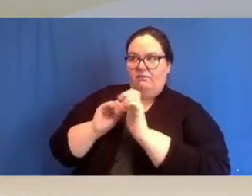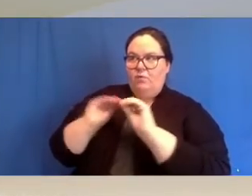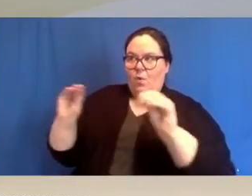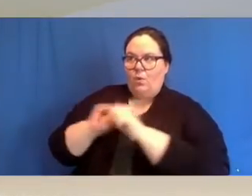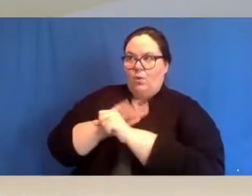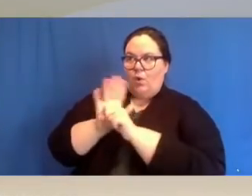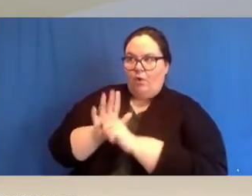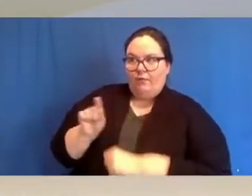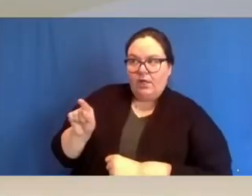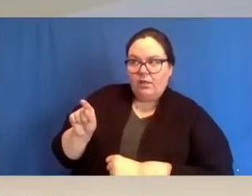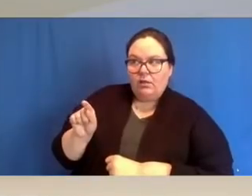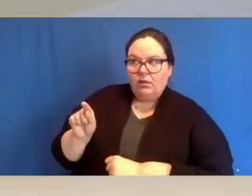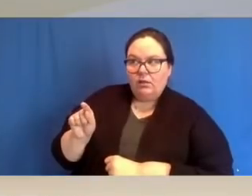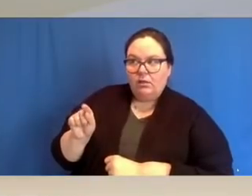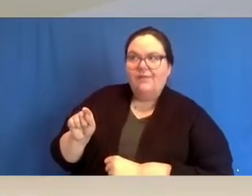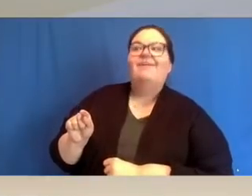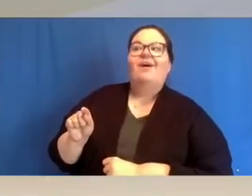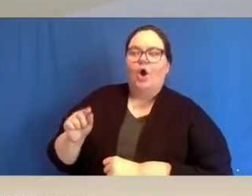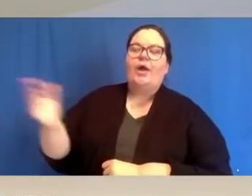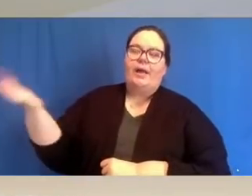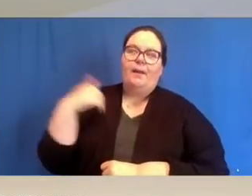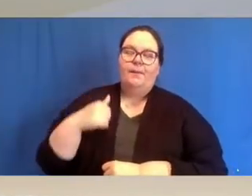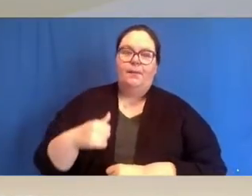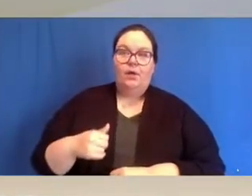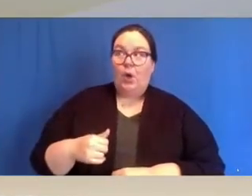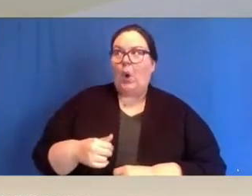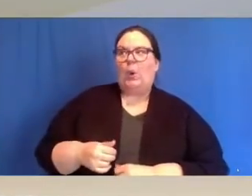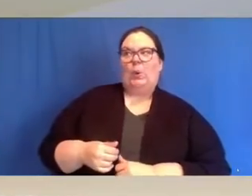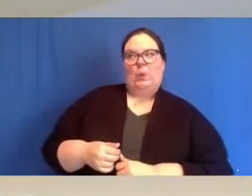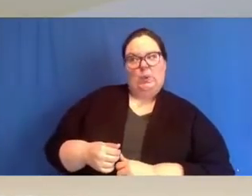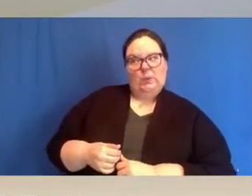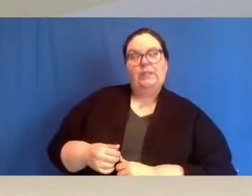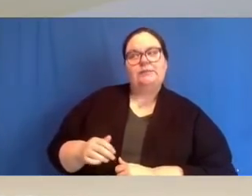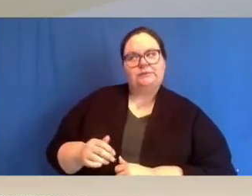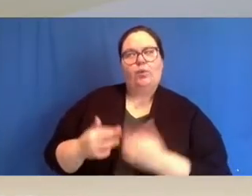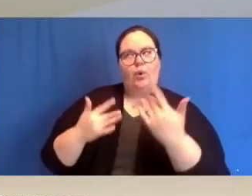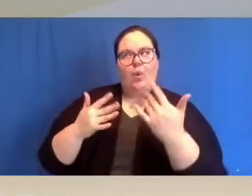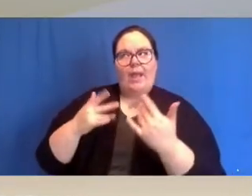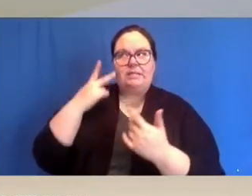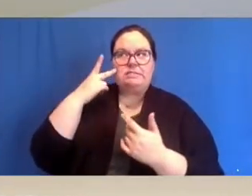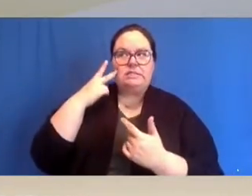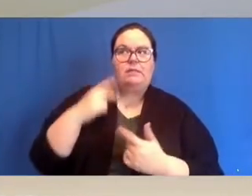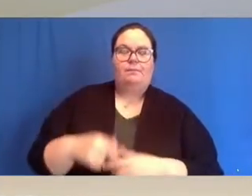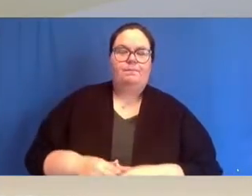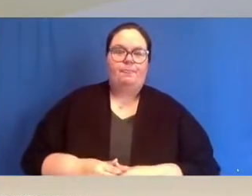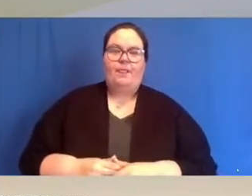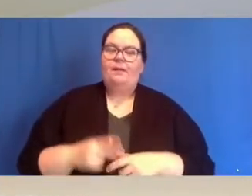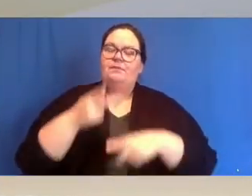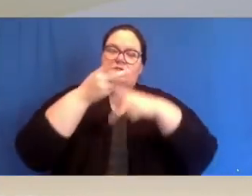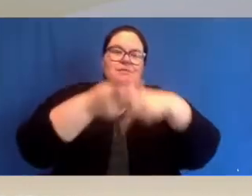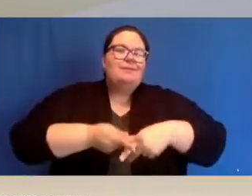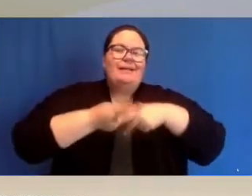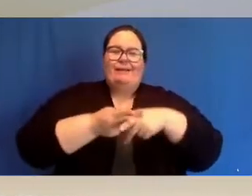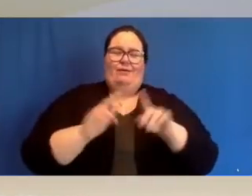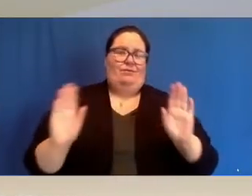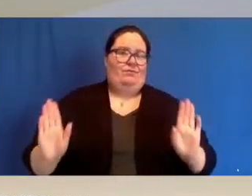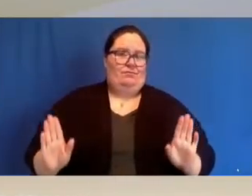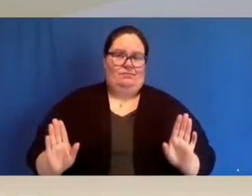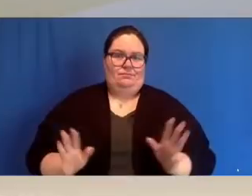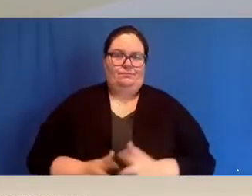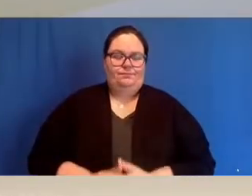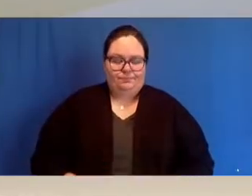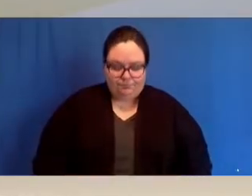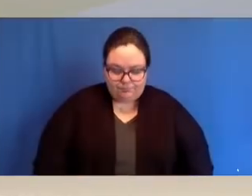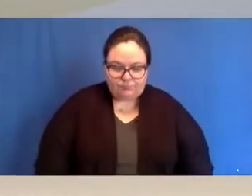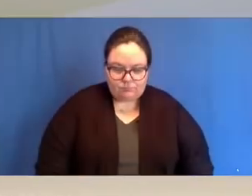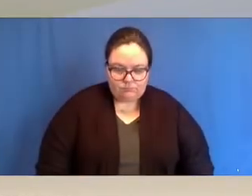either having family come home or visitors or returning from travel, we should pay extra